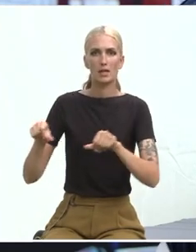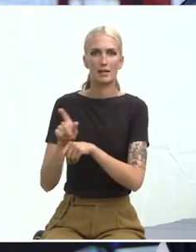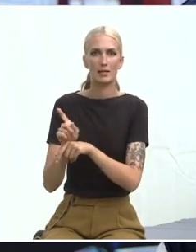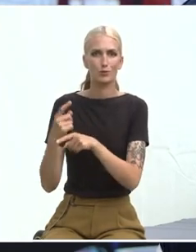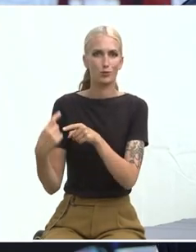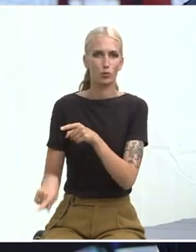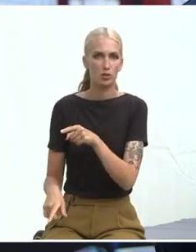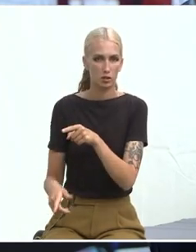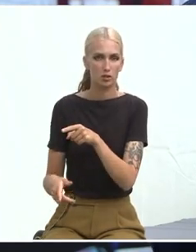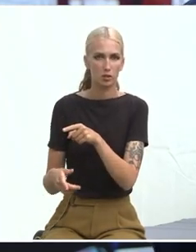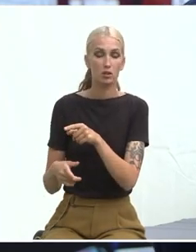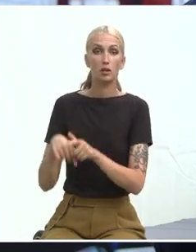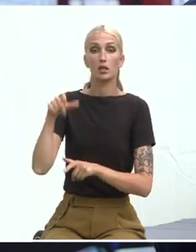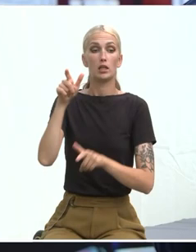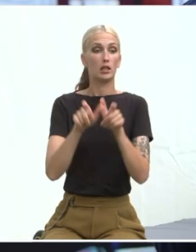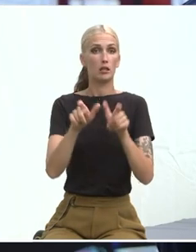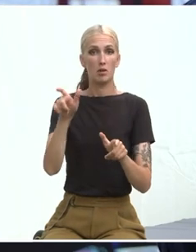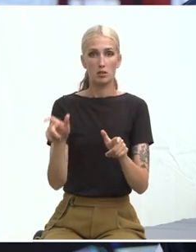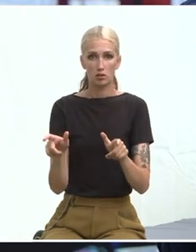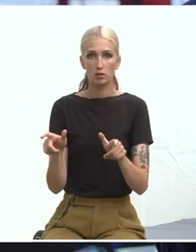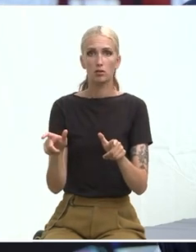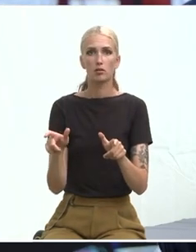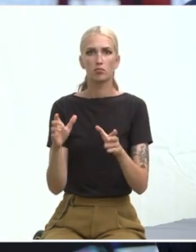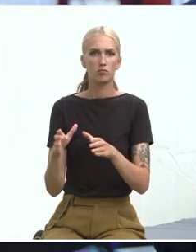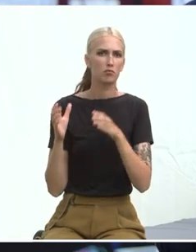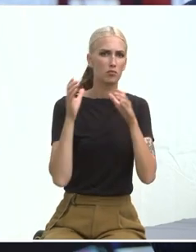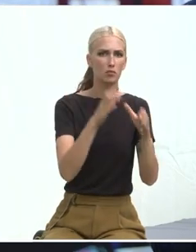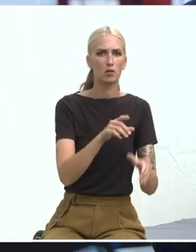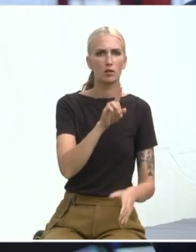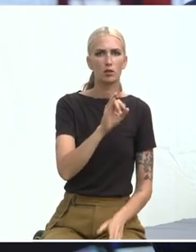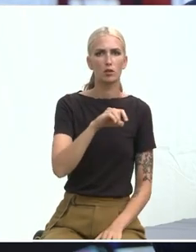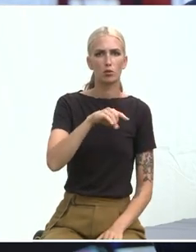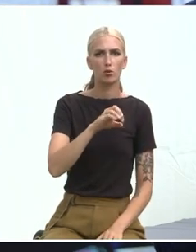The people who had been out in Yugoslavia